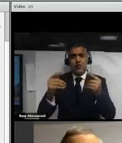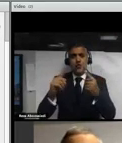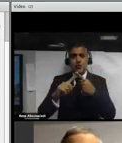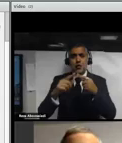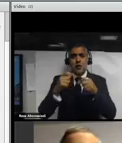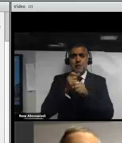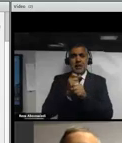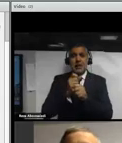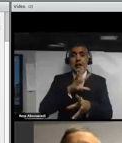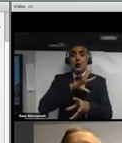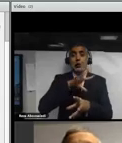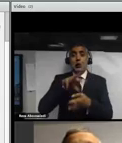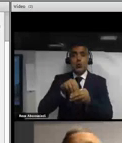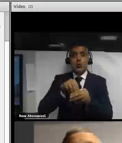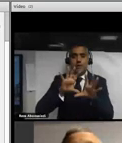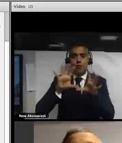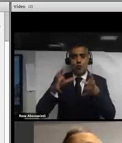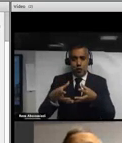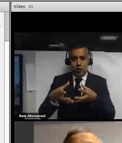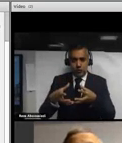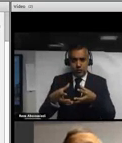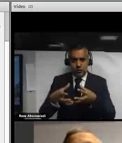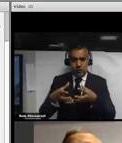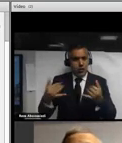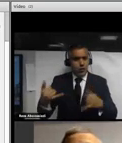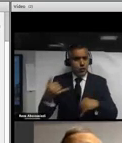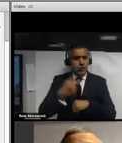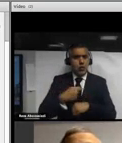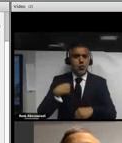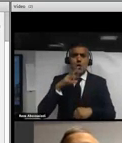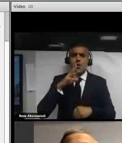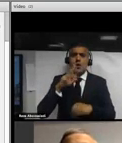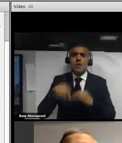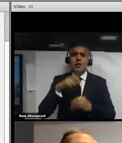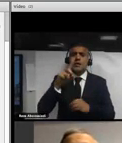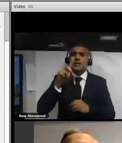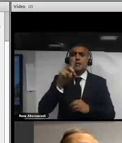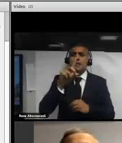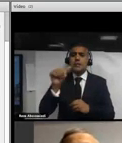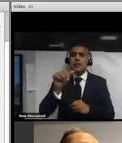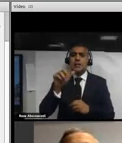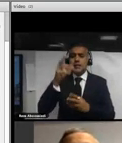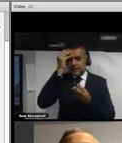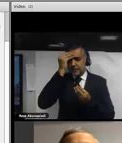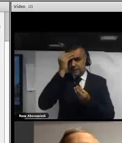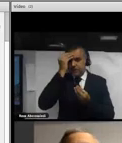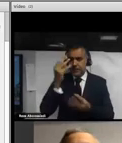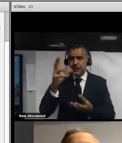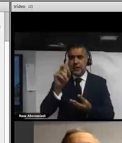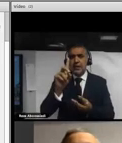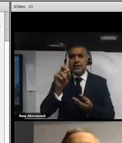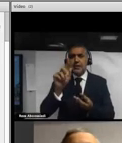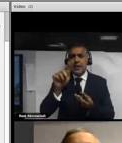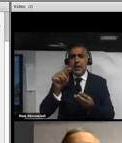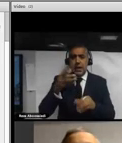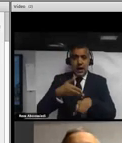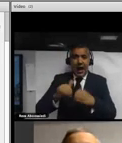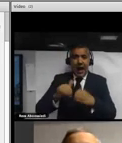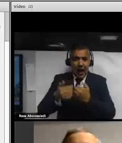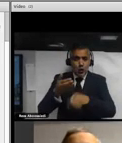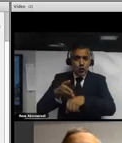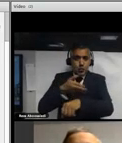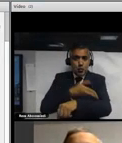world. So today's talk is about disability data towards improved measures of disability for